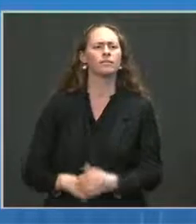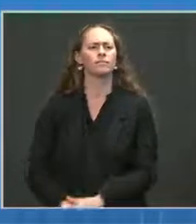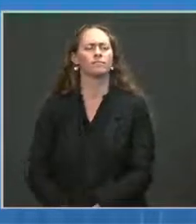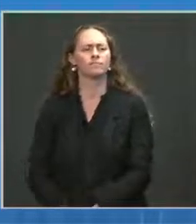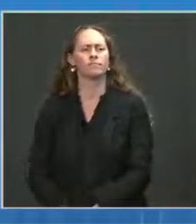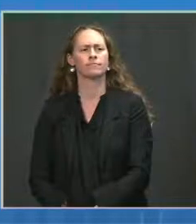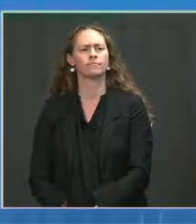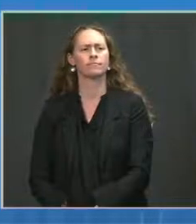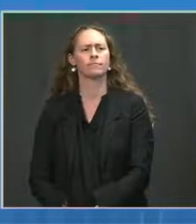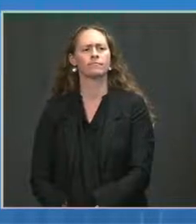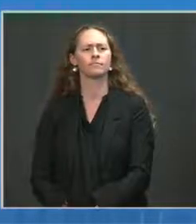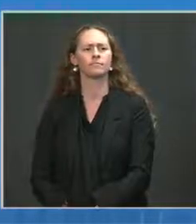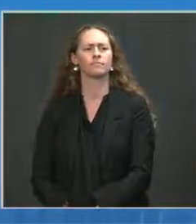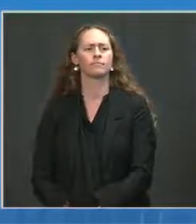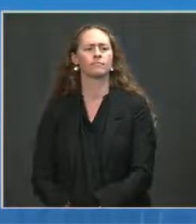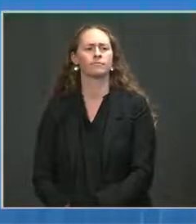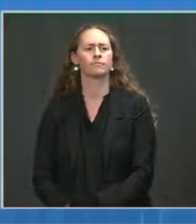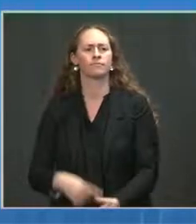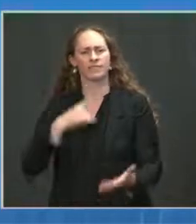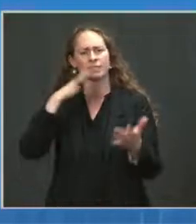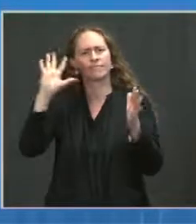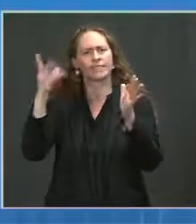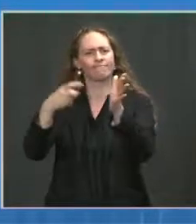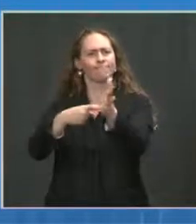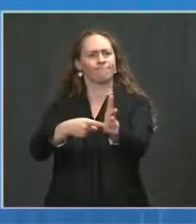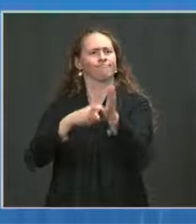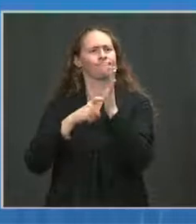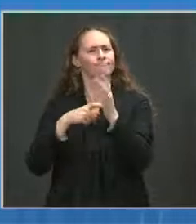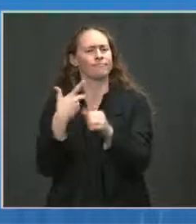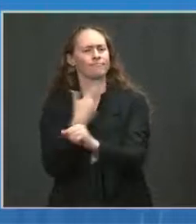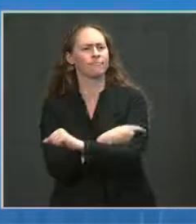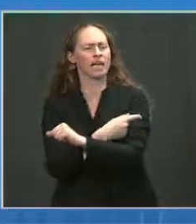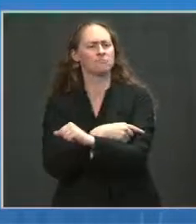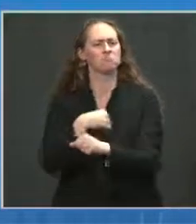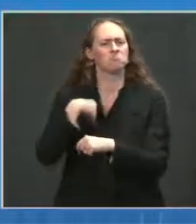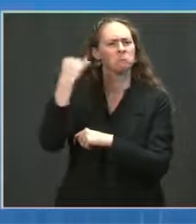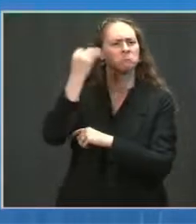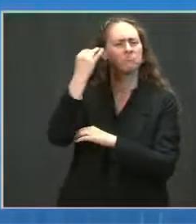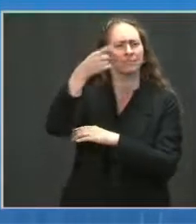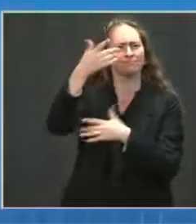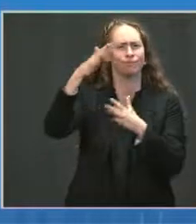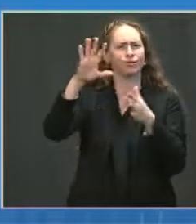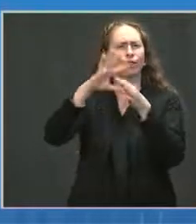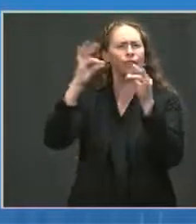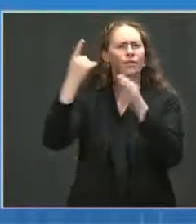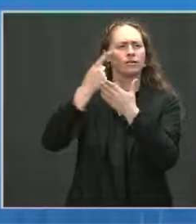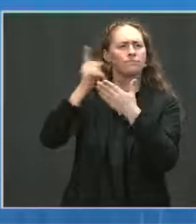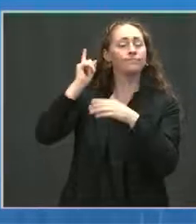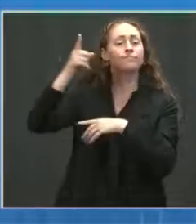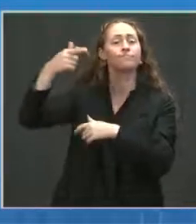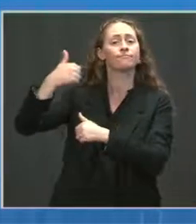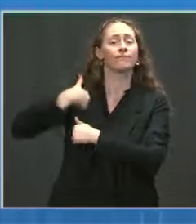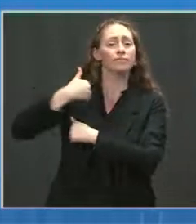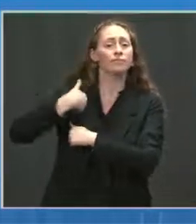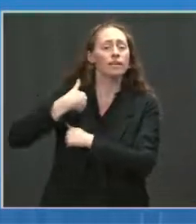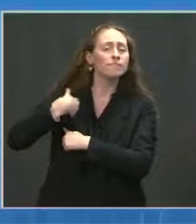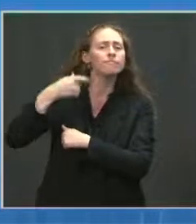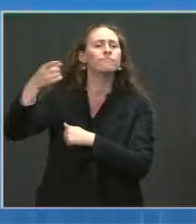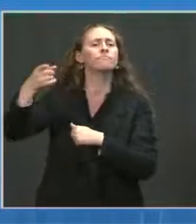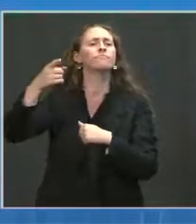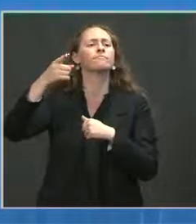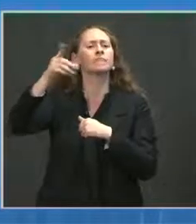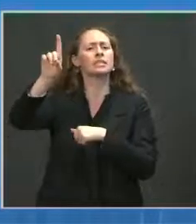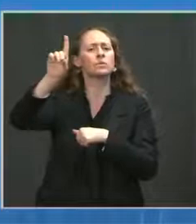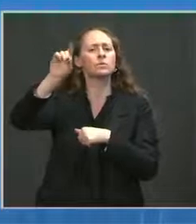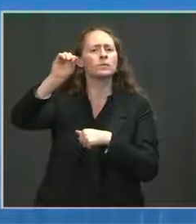the vaccine, and then you went on to list basically what you said last week about the VA and the DoD. Are there